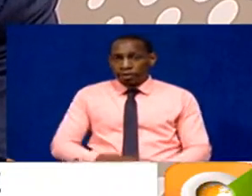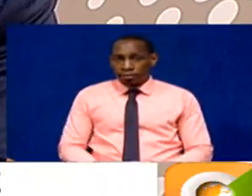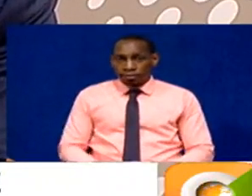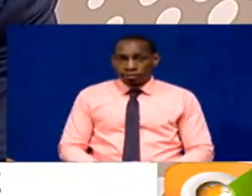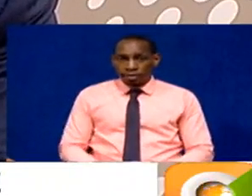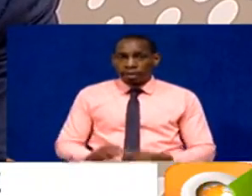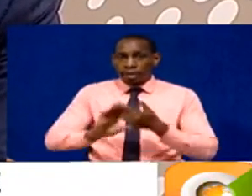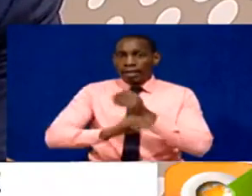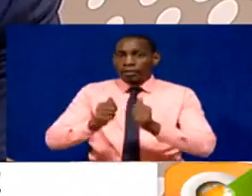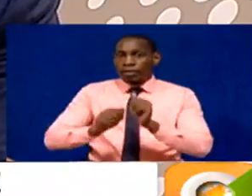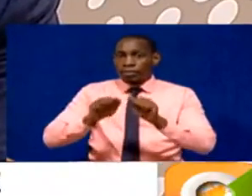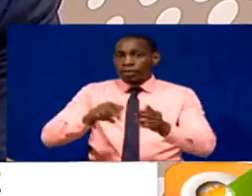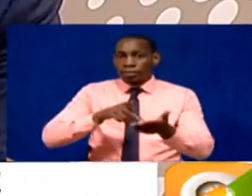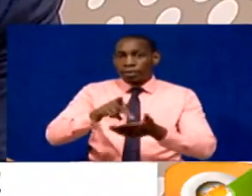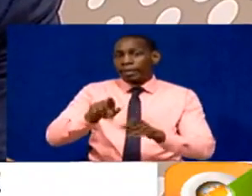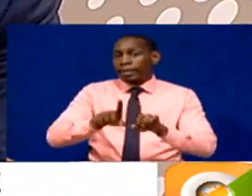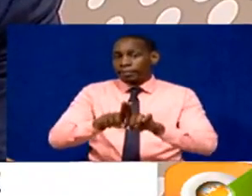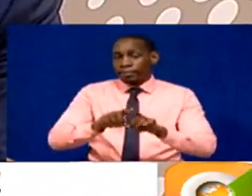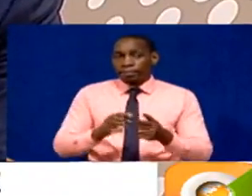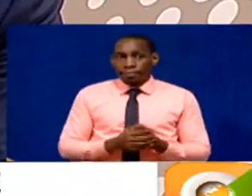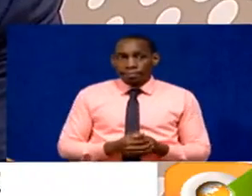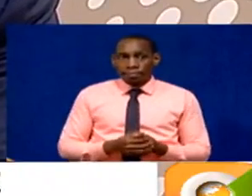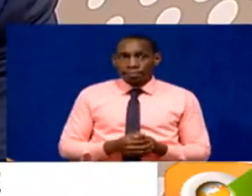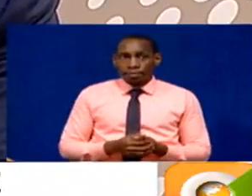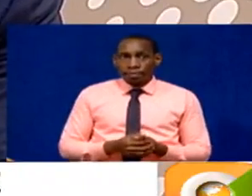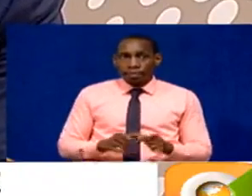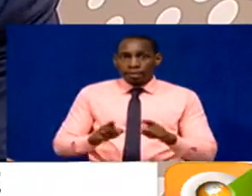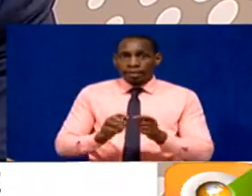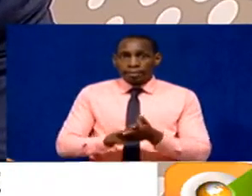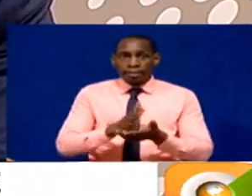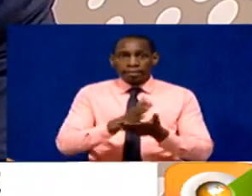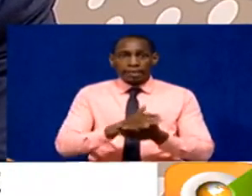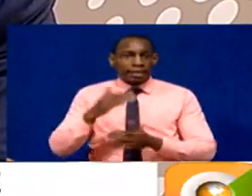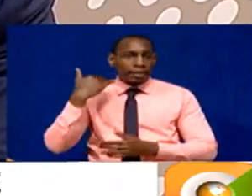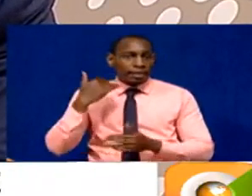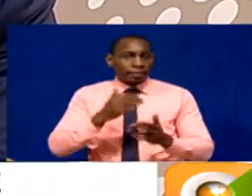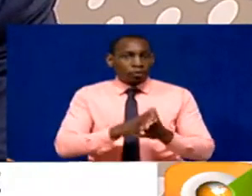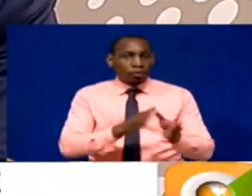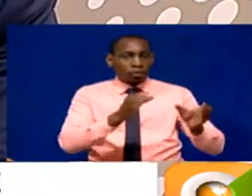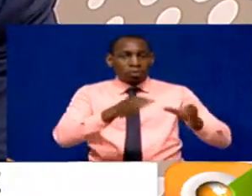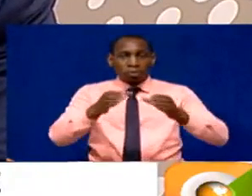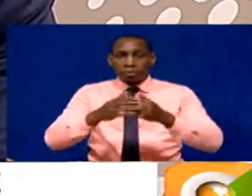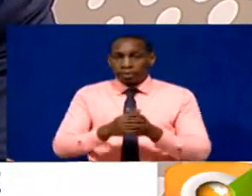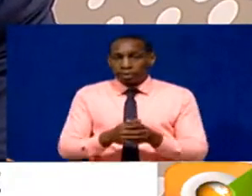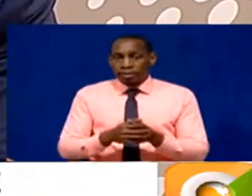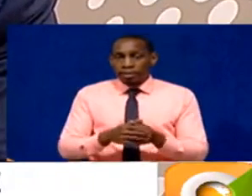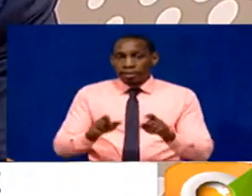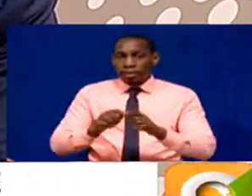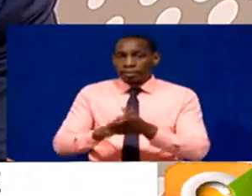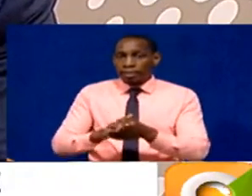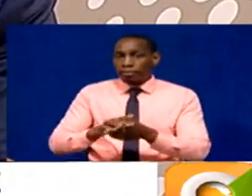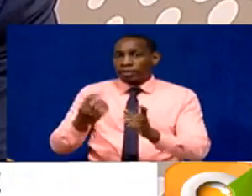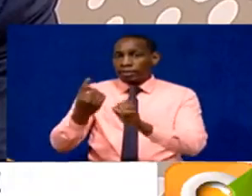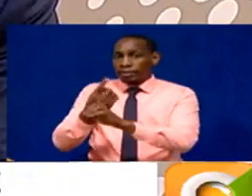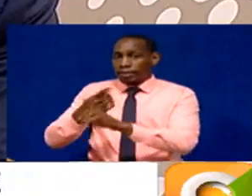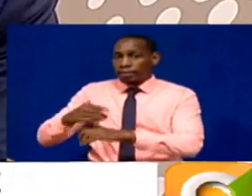Which country can afford to develop on that basis? And half of this is criminal enterprise. And this is replicated in